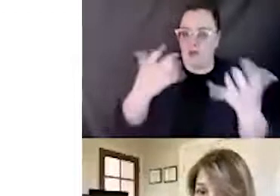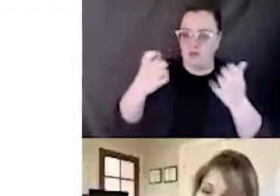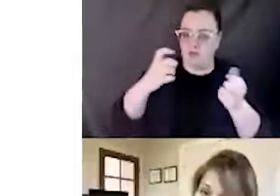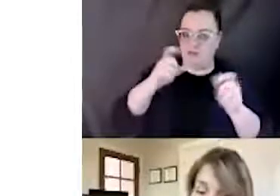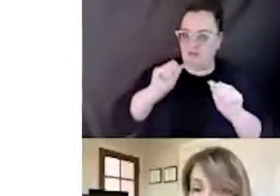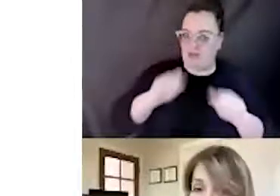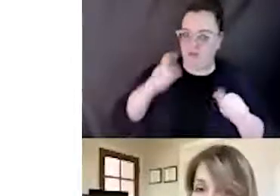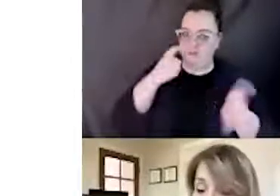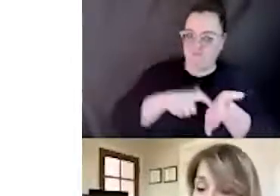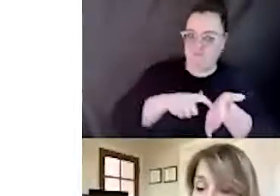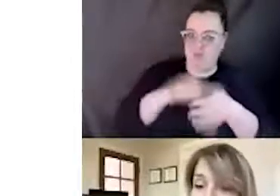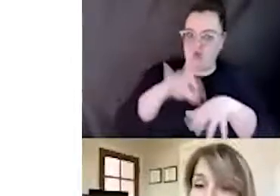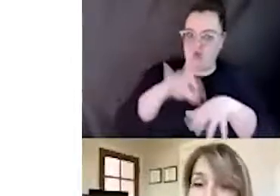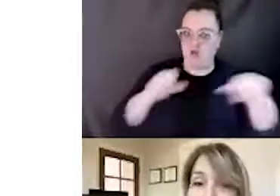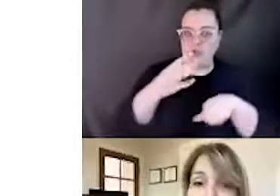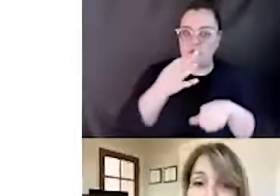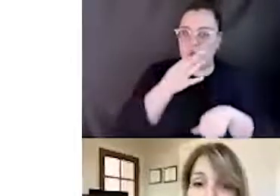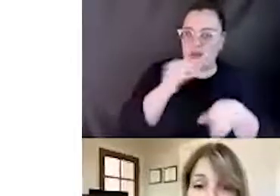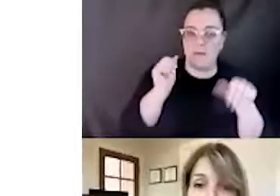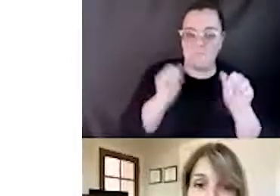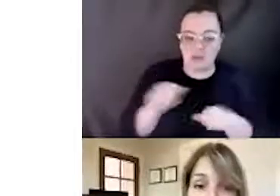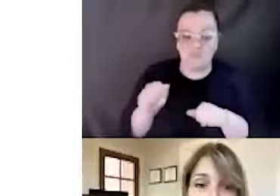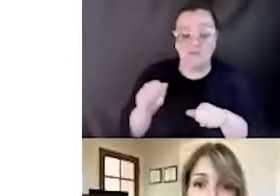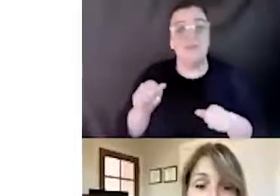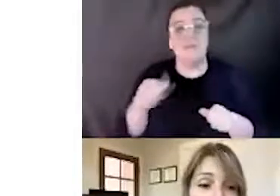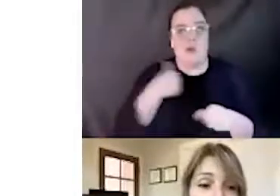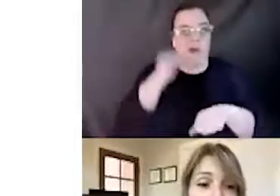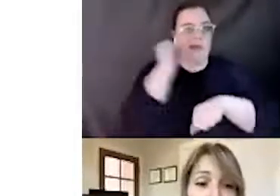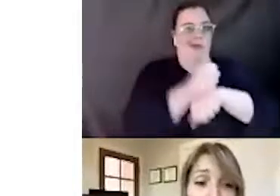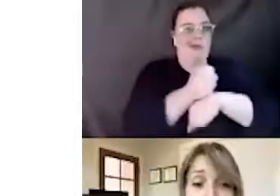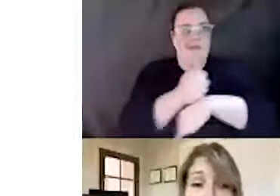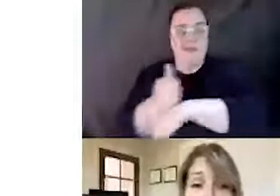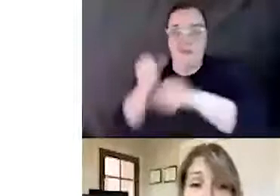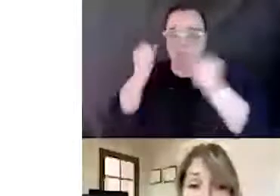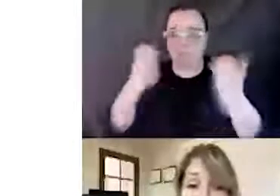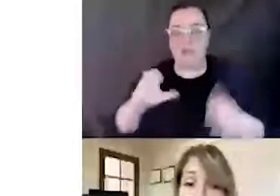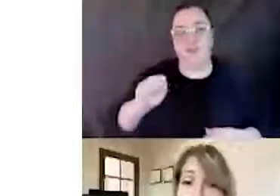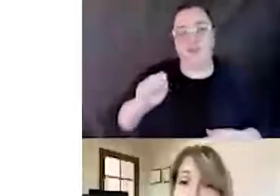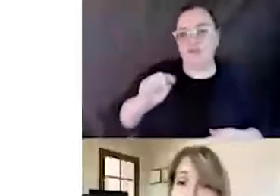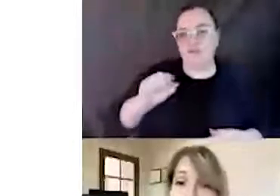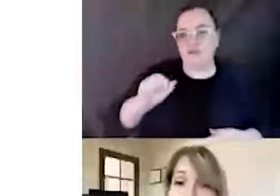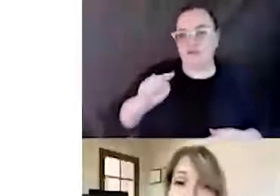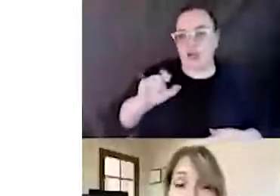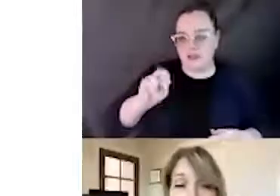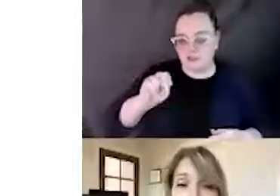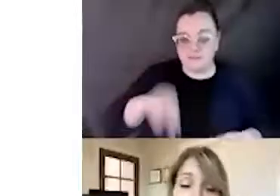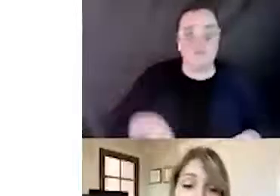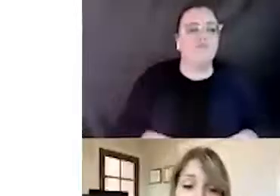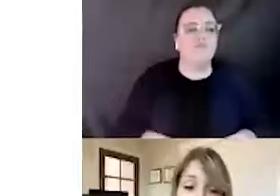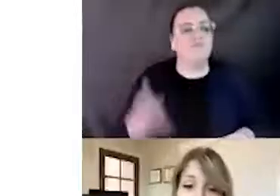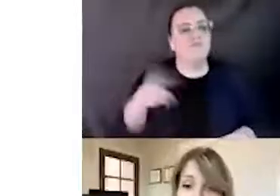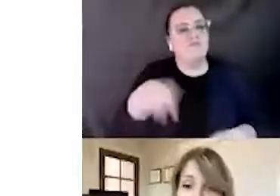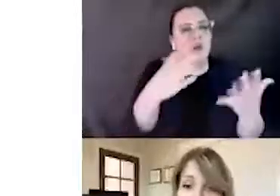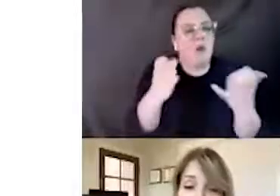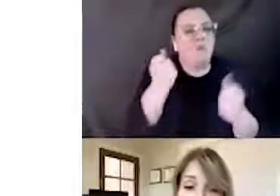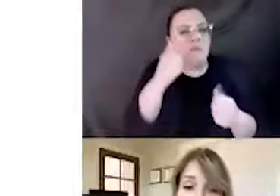sensors. So we have as many stations as we can. Now, to give you a sense of just how fast our system